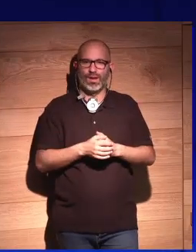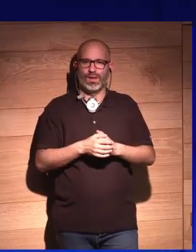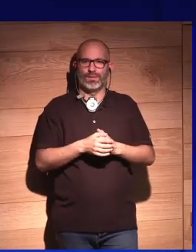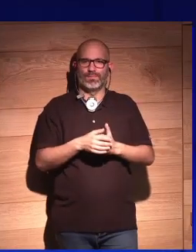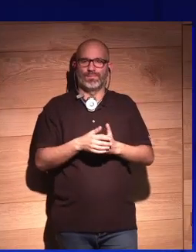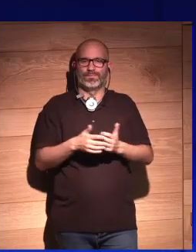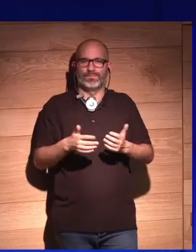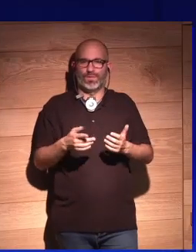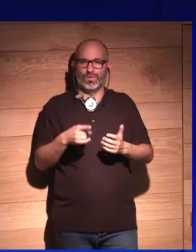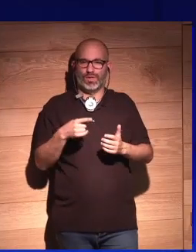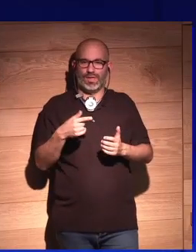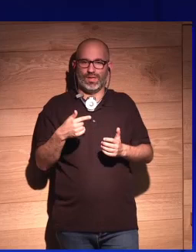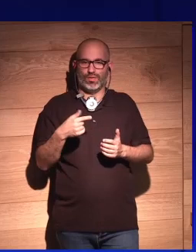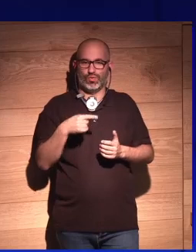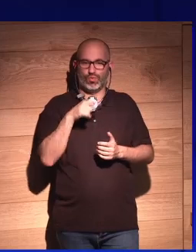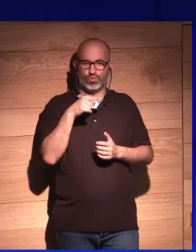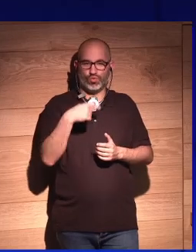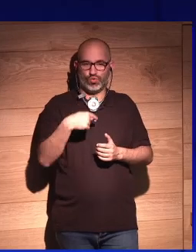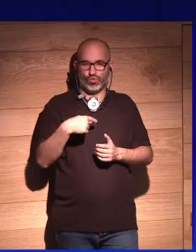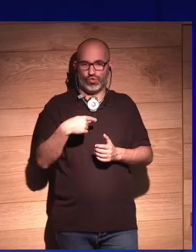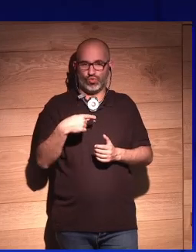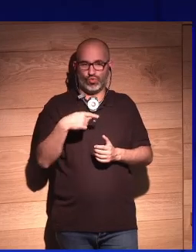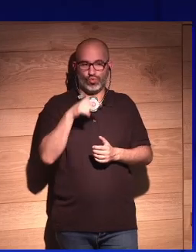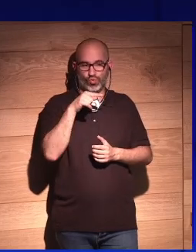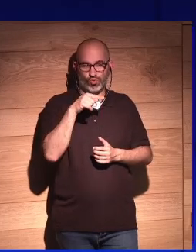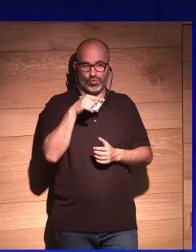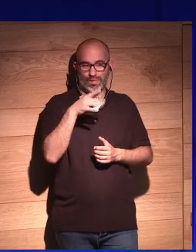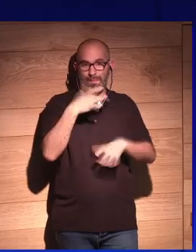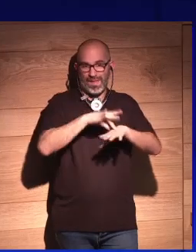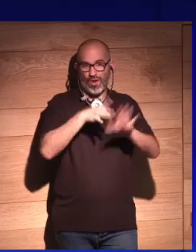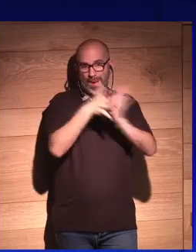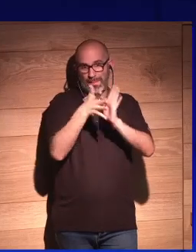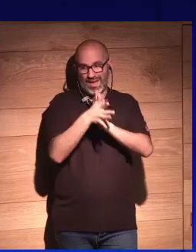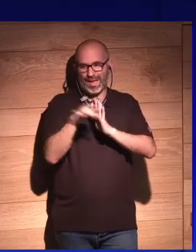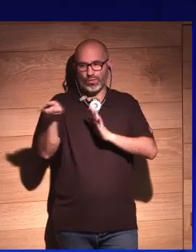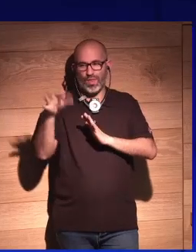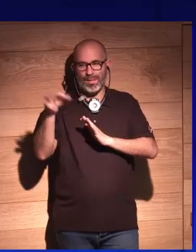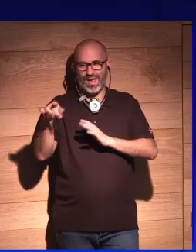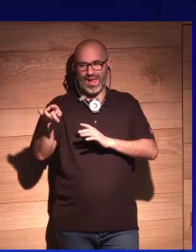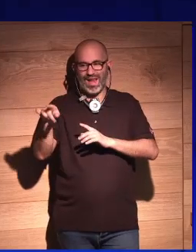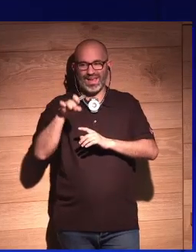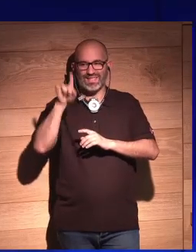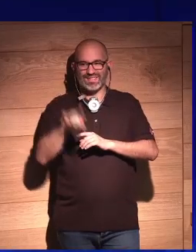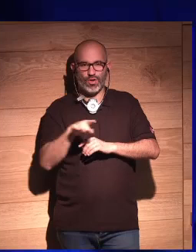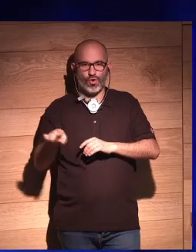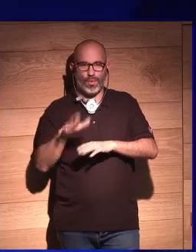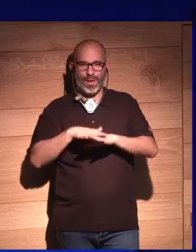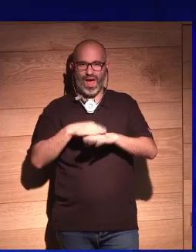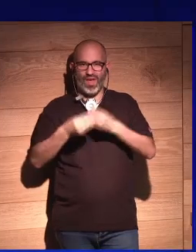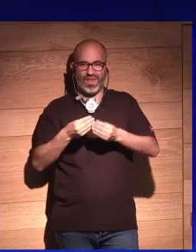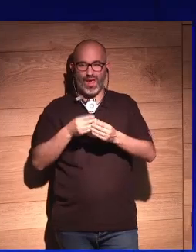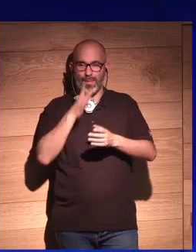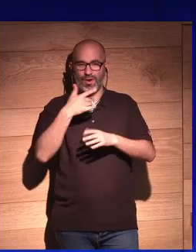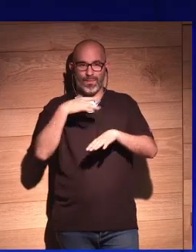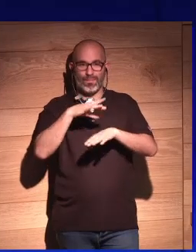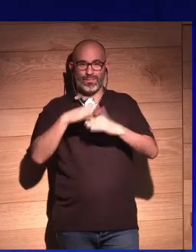say yes or no so that we can rush you off. It's an almost impossible situation for the patient. But